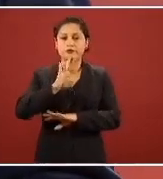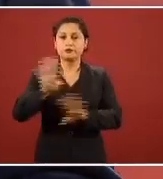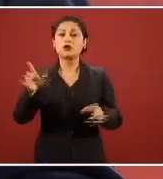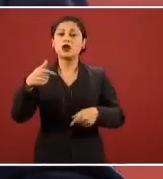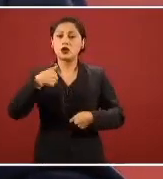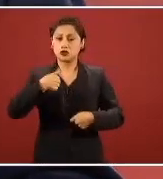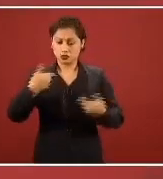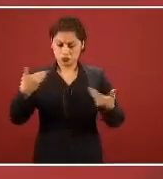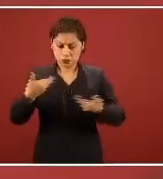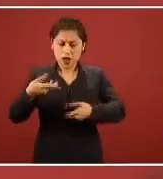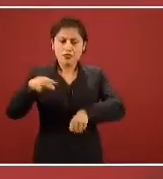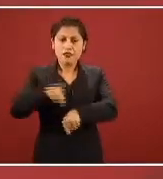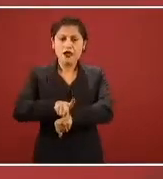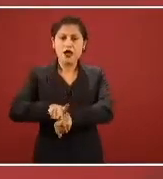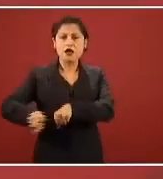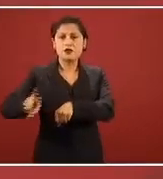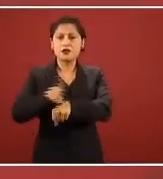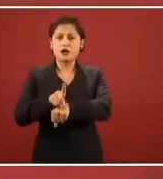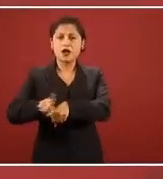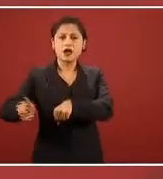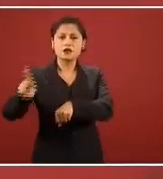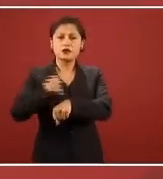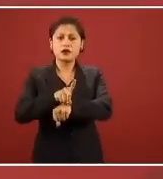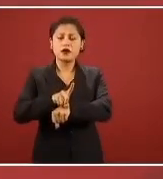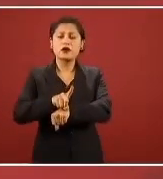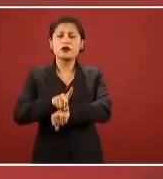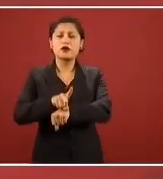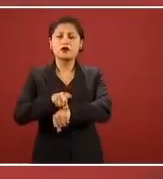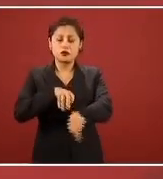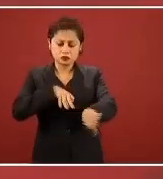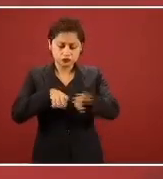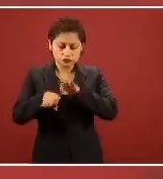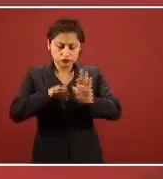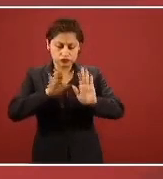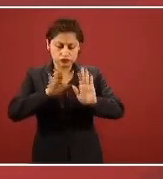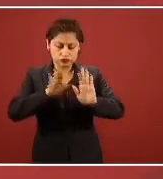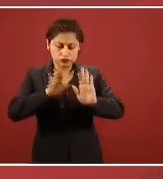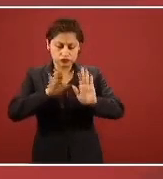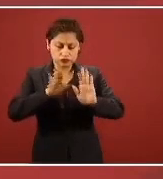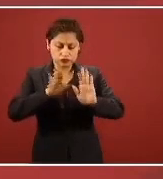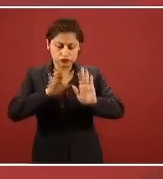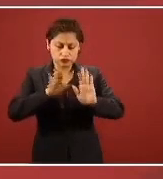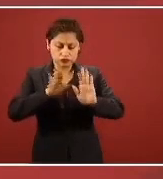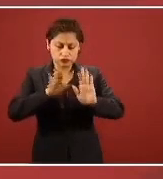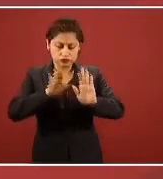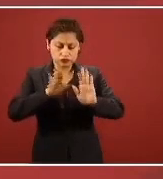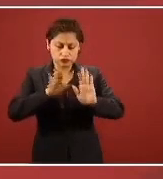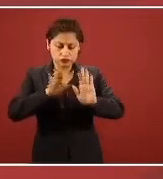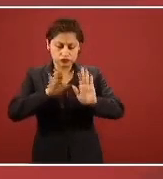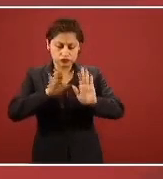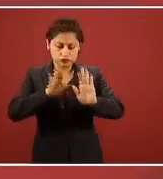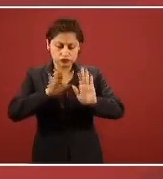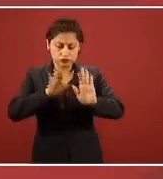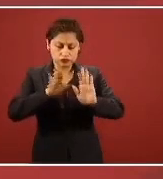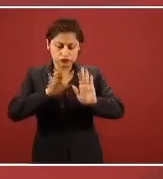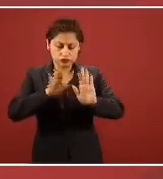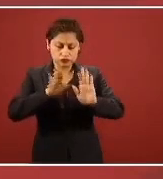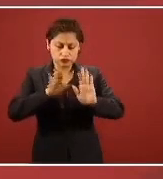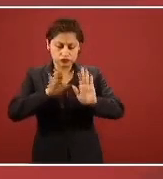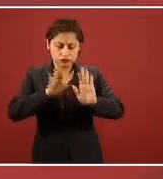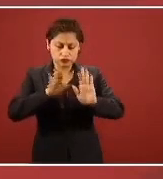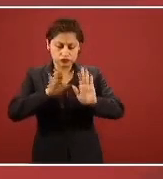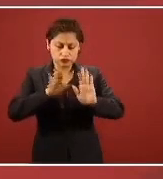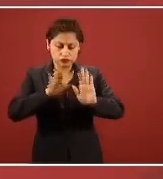se da a conocer la posibilidad de un cambio. when I make it known